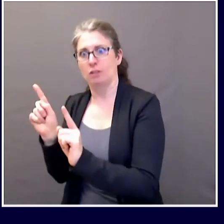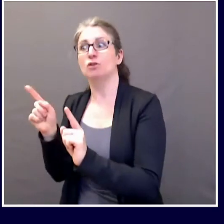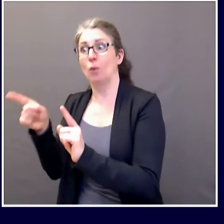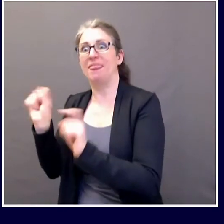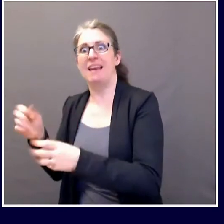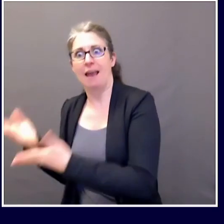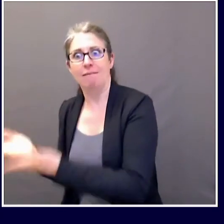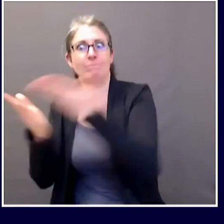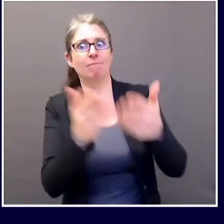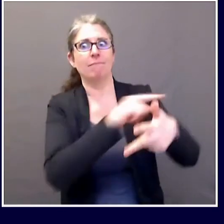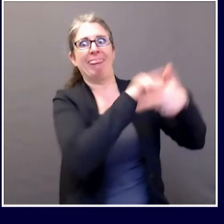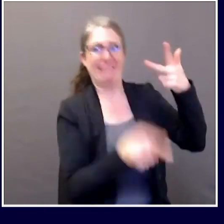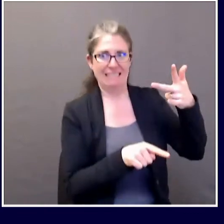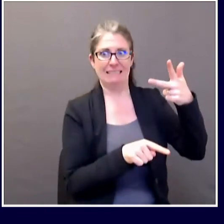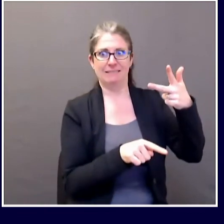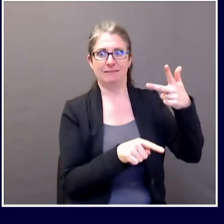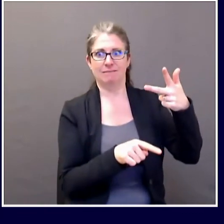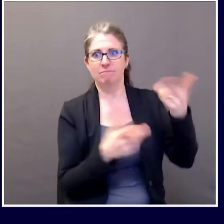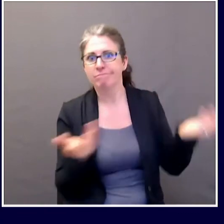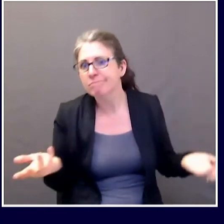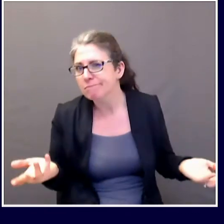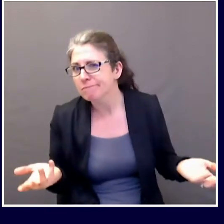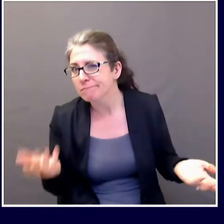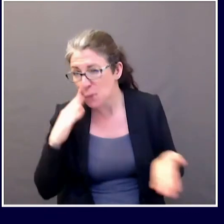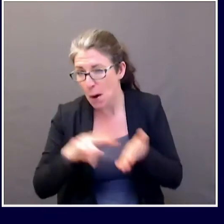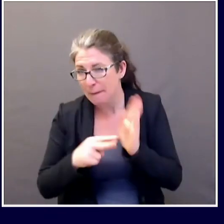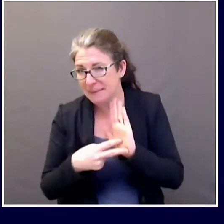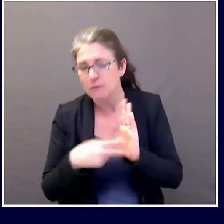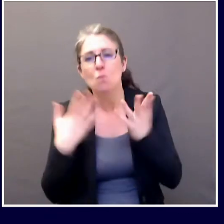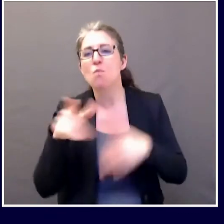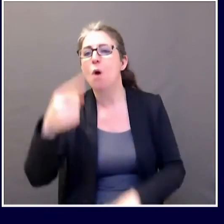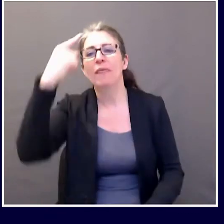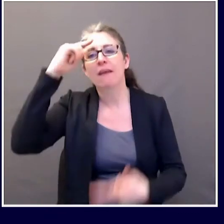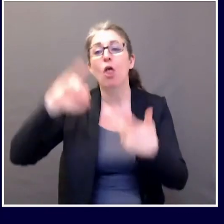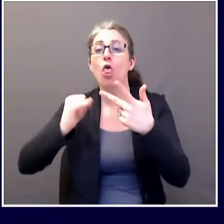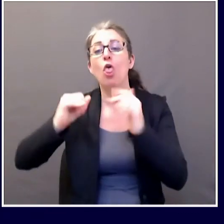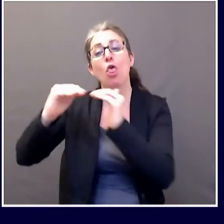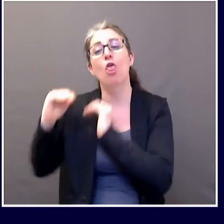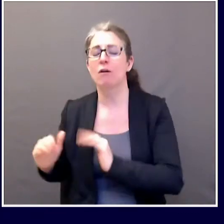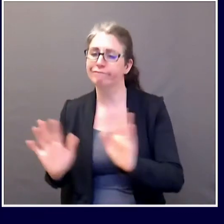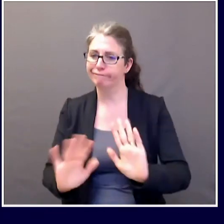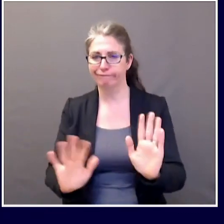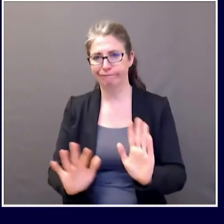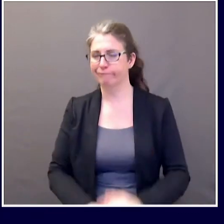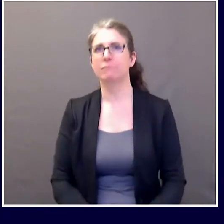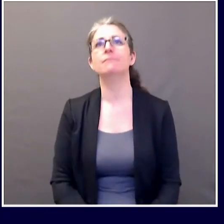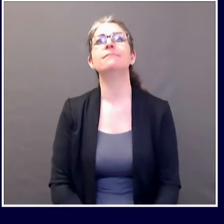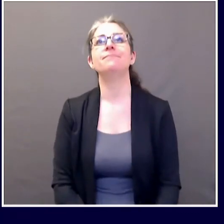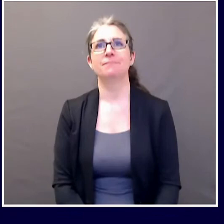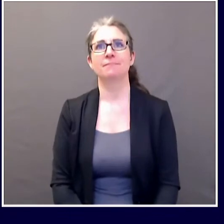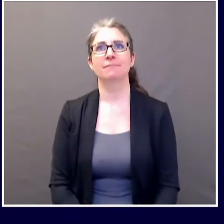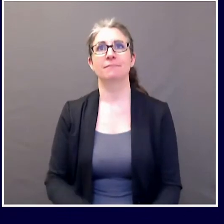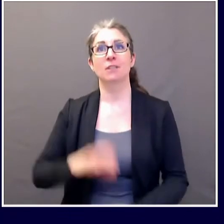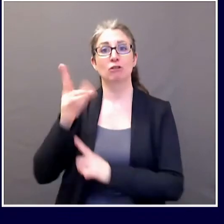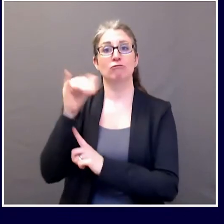Hi, Dr. Shah. Thank you so much for taking my questions. I wanted to start with talking about just the effectiveness of vaccines in general. There